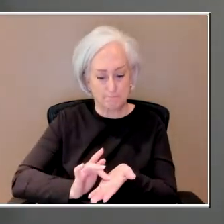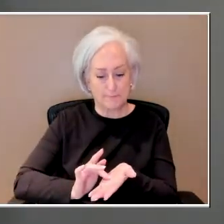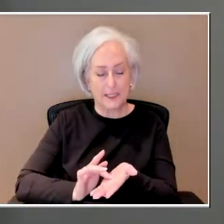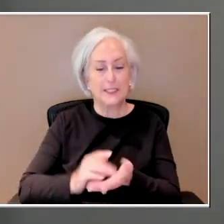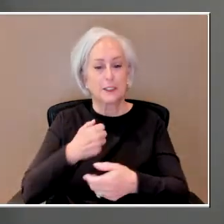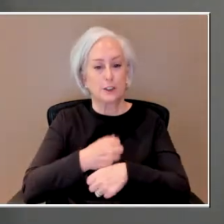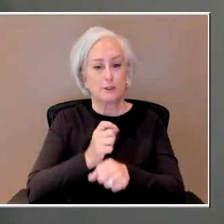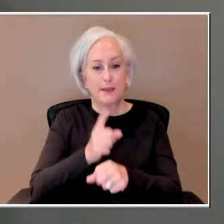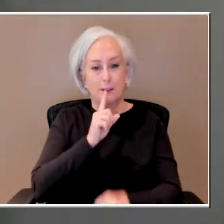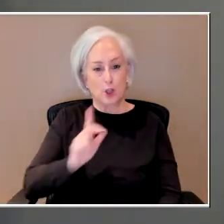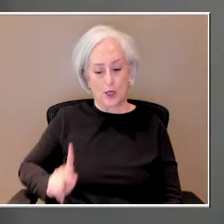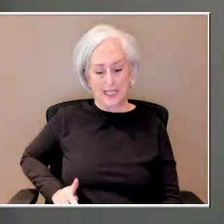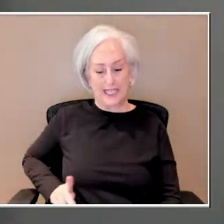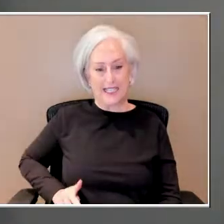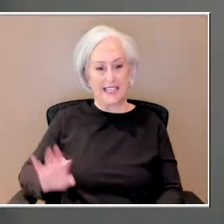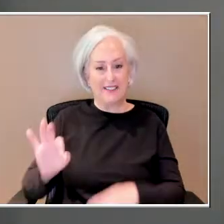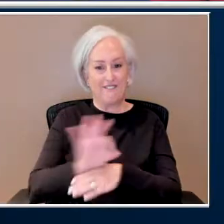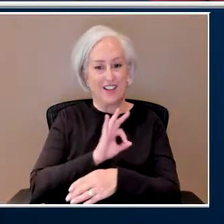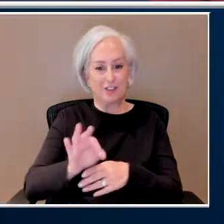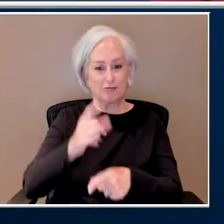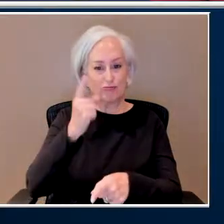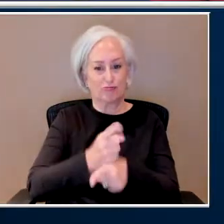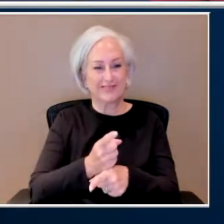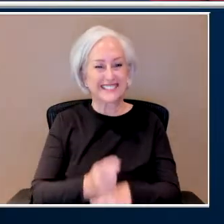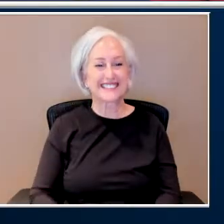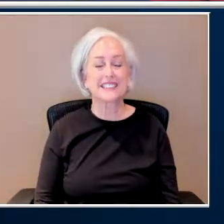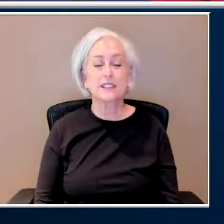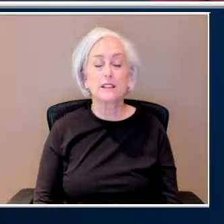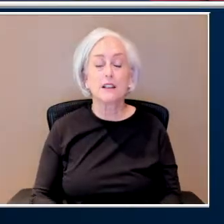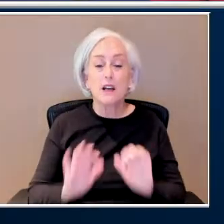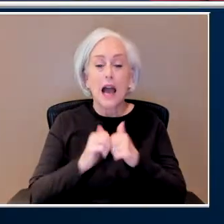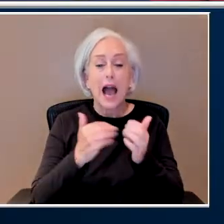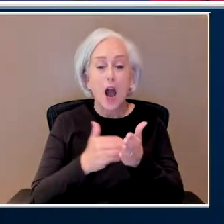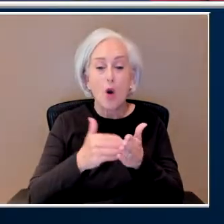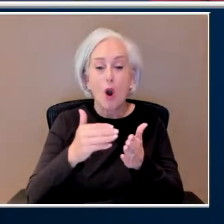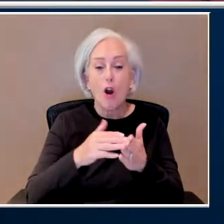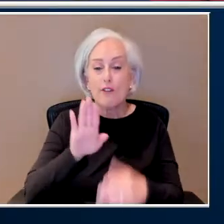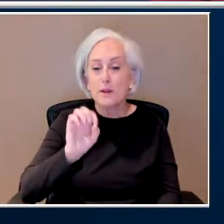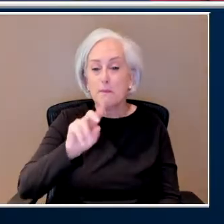to regular function. How often does he get those biopsies?